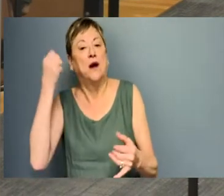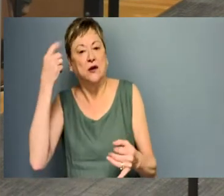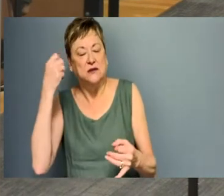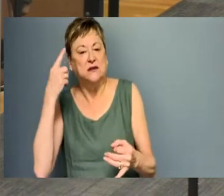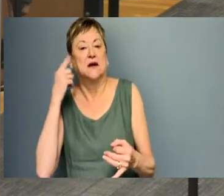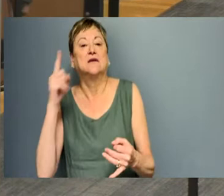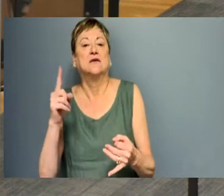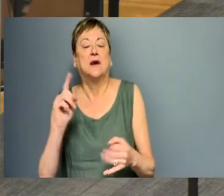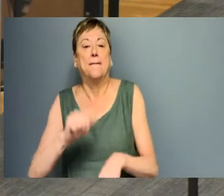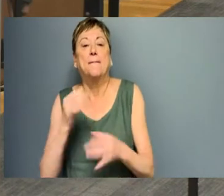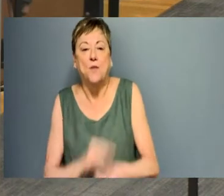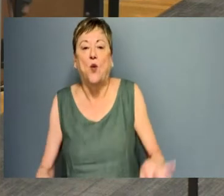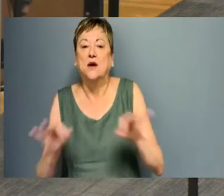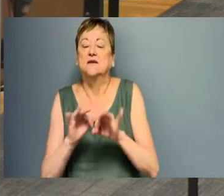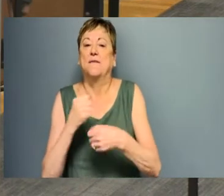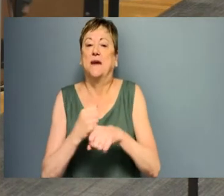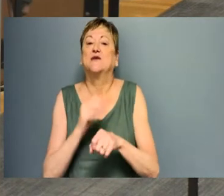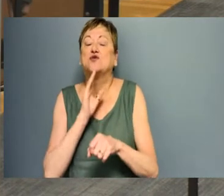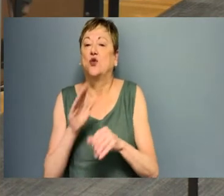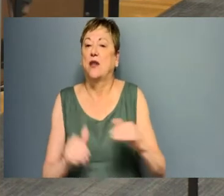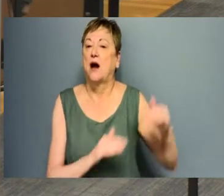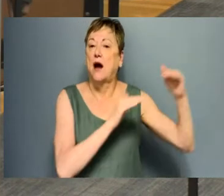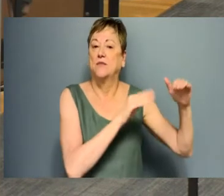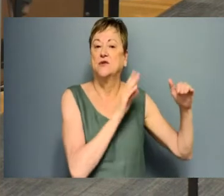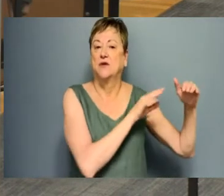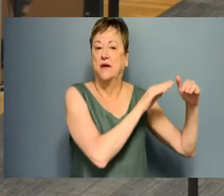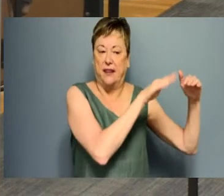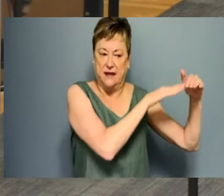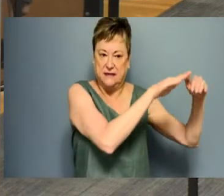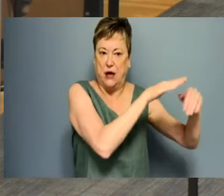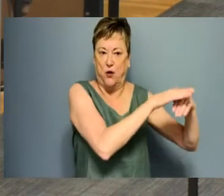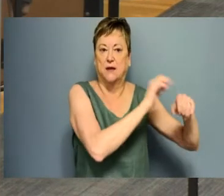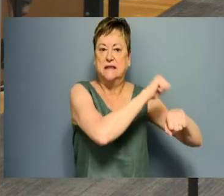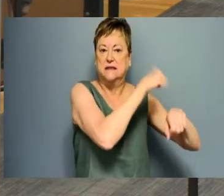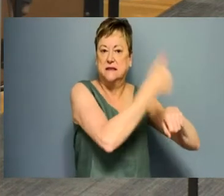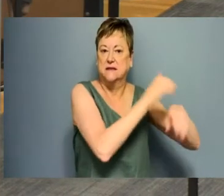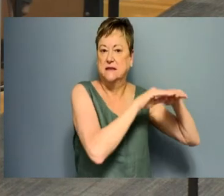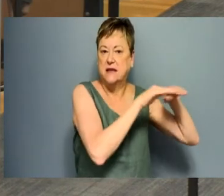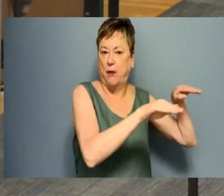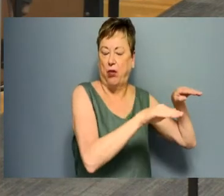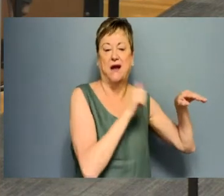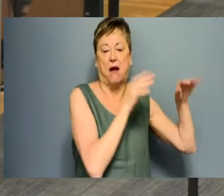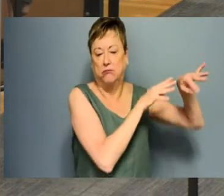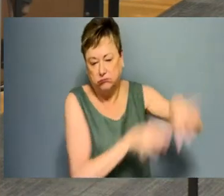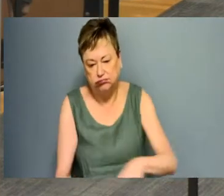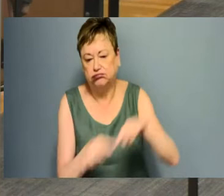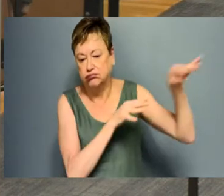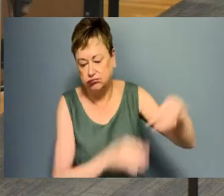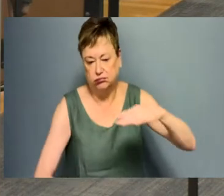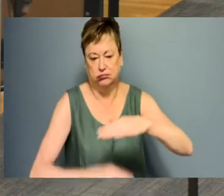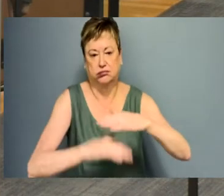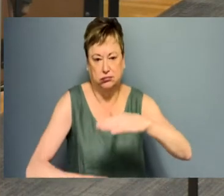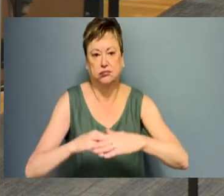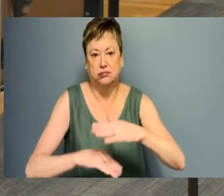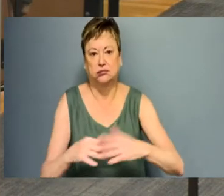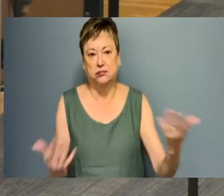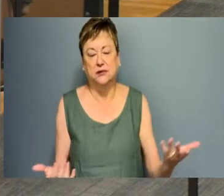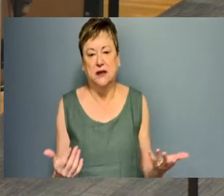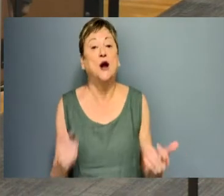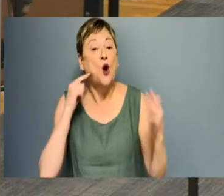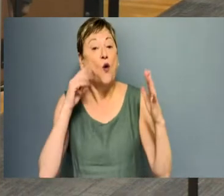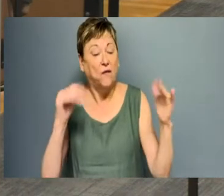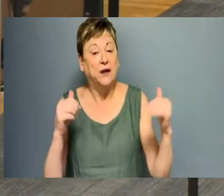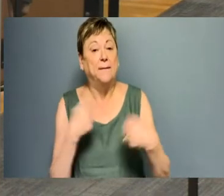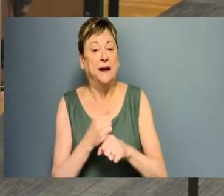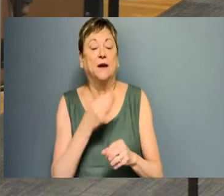upstream area so that we're not just repeating the same mistake that we, you know, letting it fill in with sediments and hopefully creating